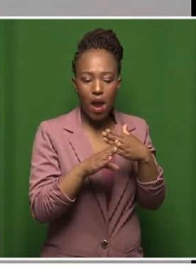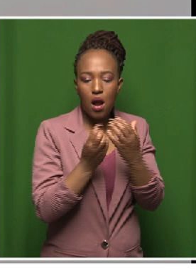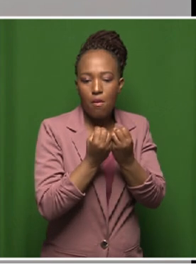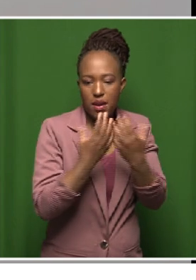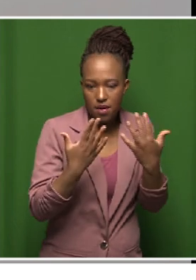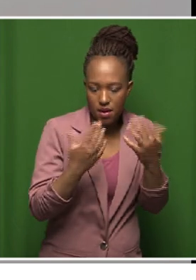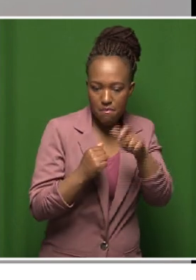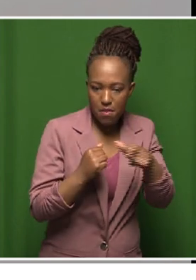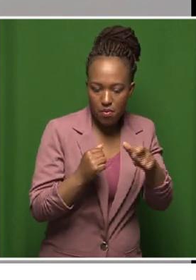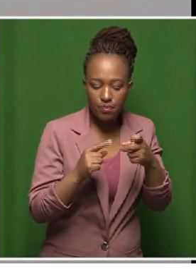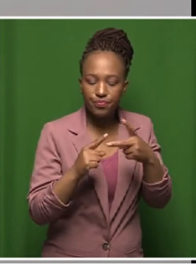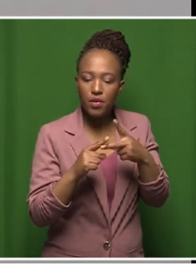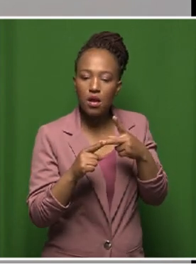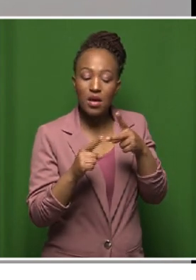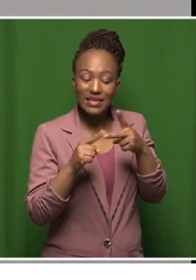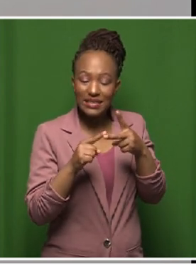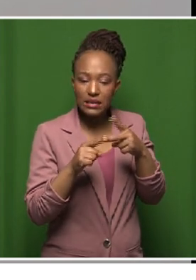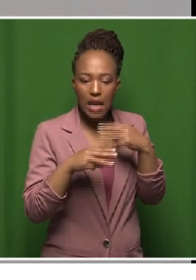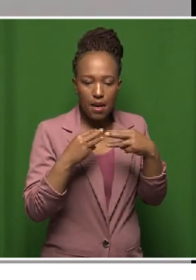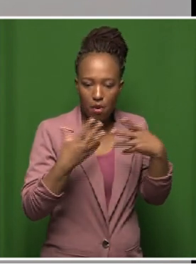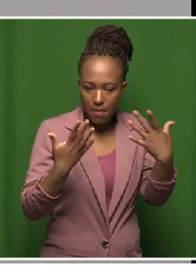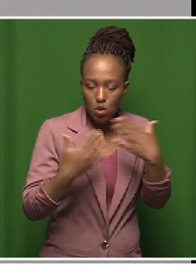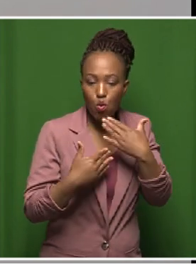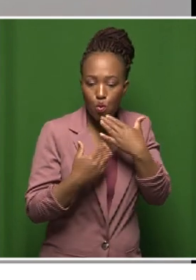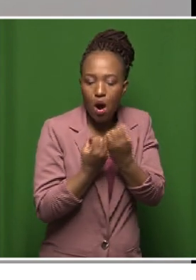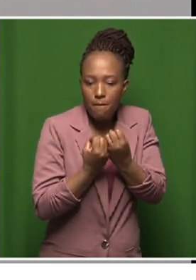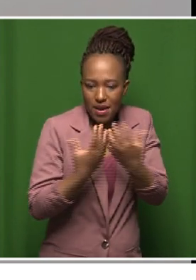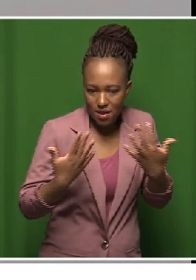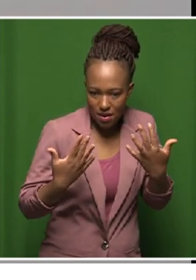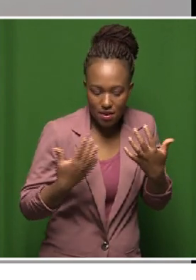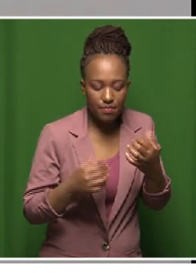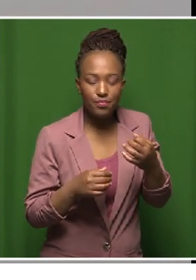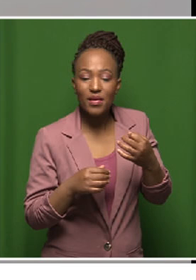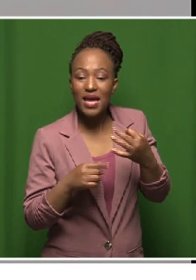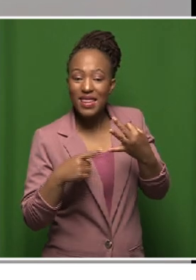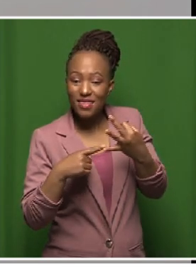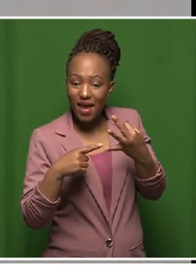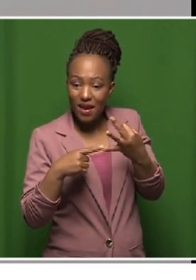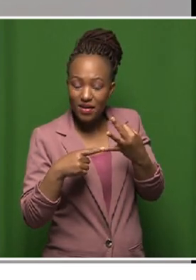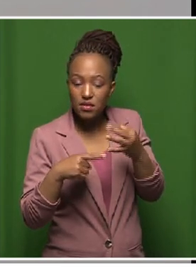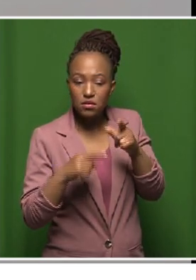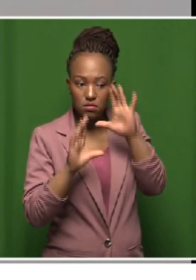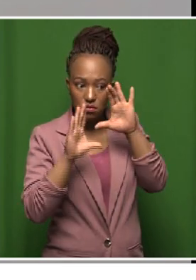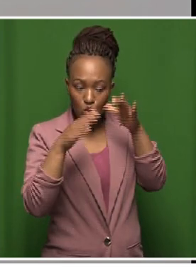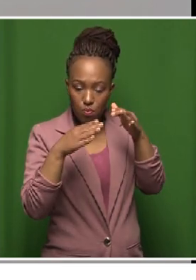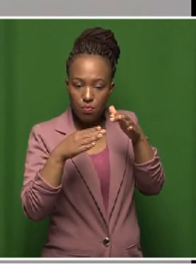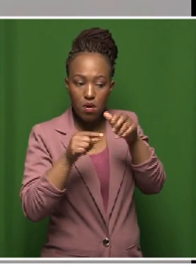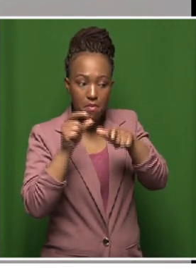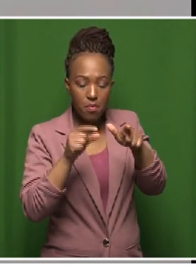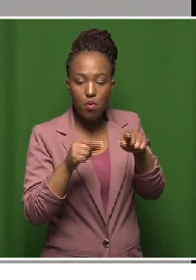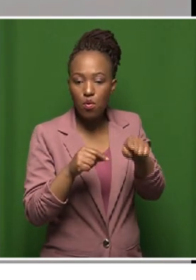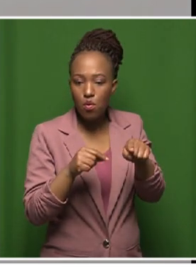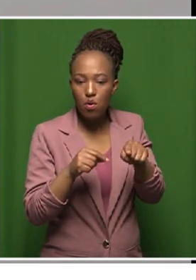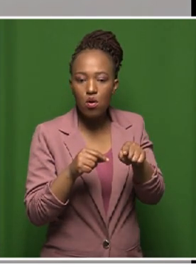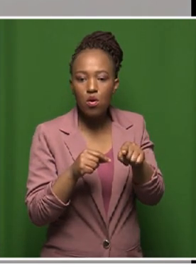many people do not have jobs, are actually unemployed. You've referred to these numbers already. And then a third category of people are people that are